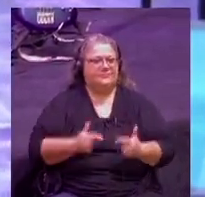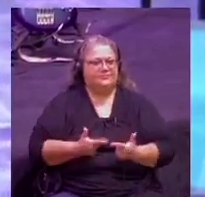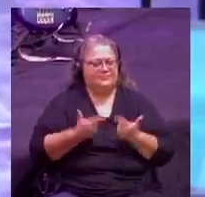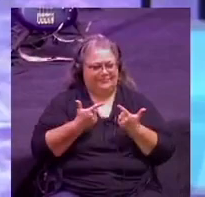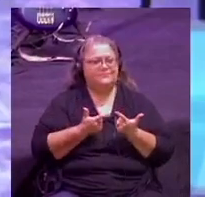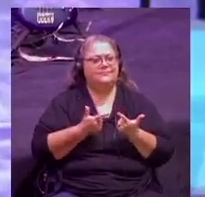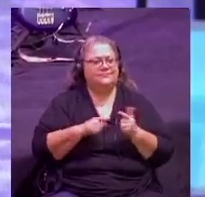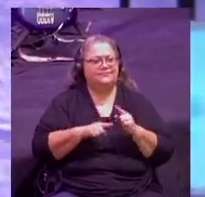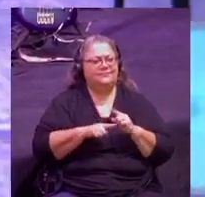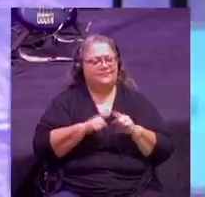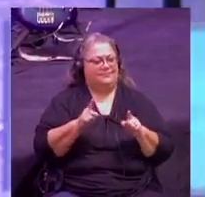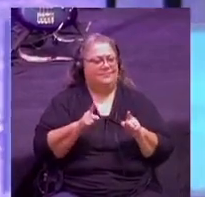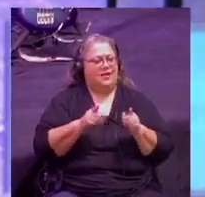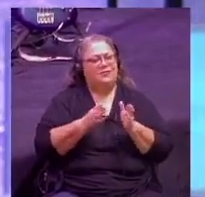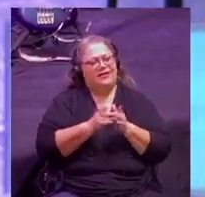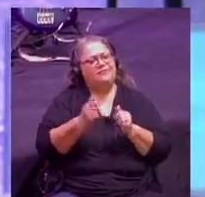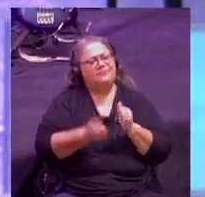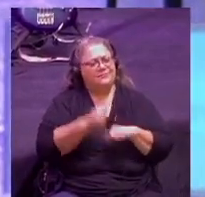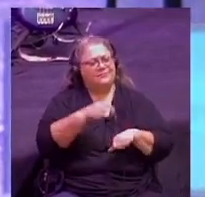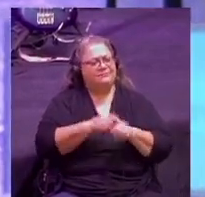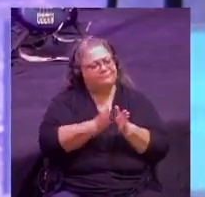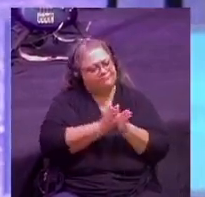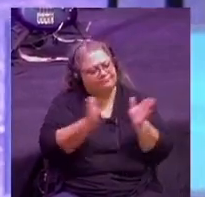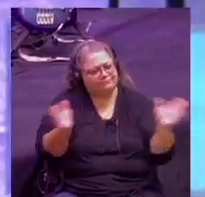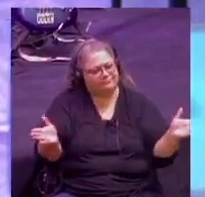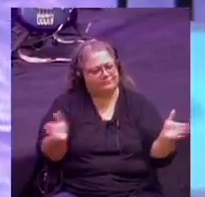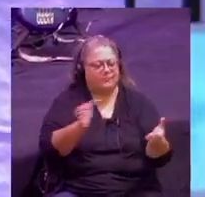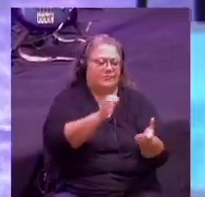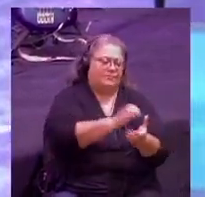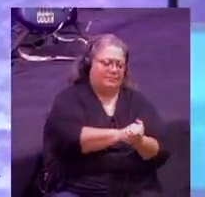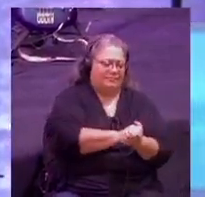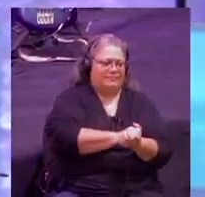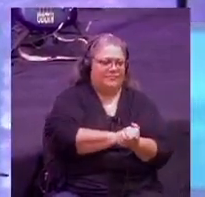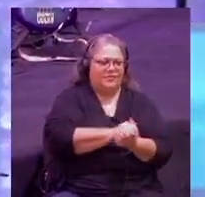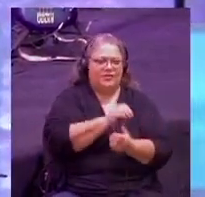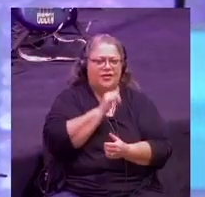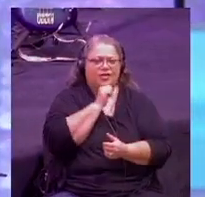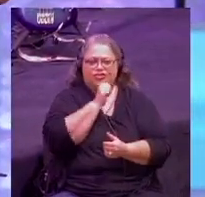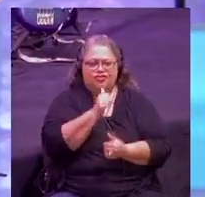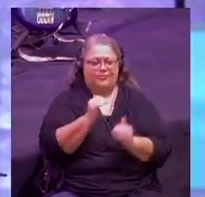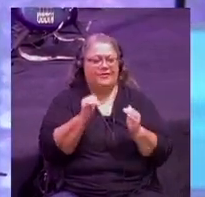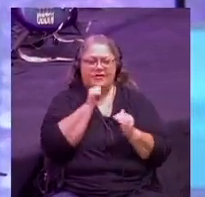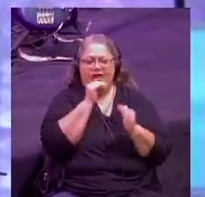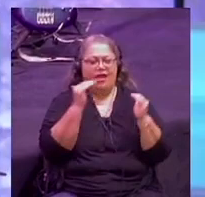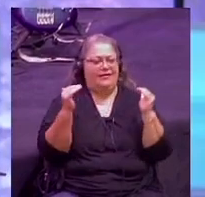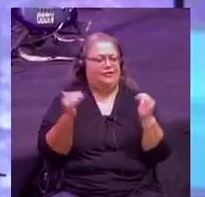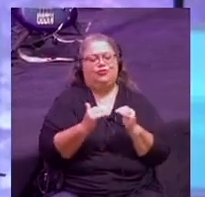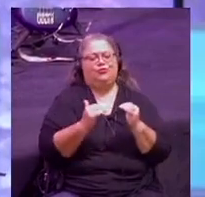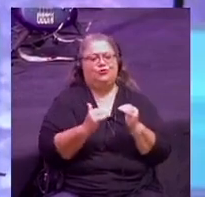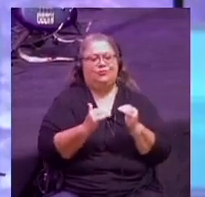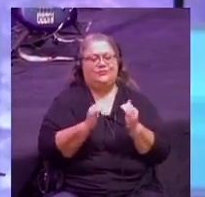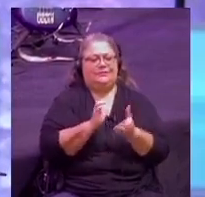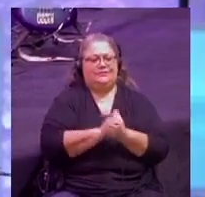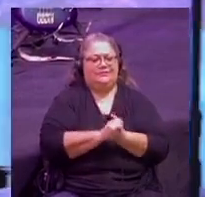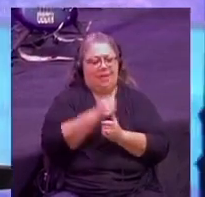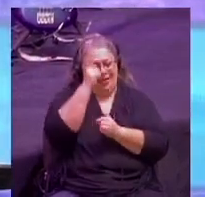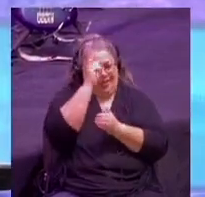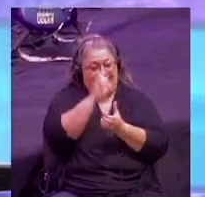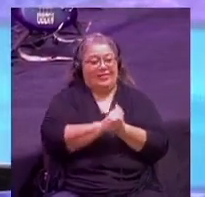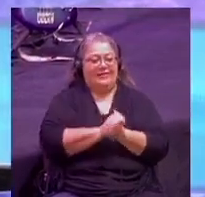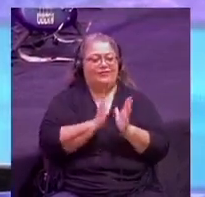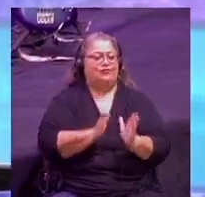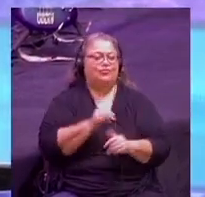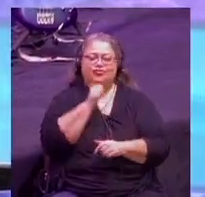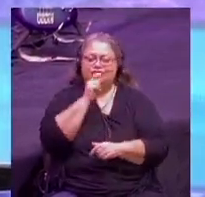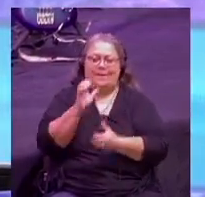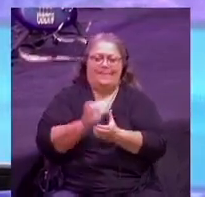life, but it speaks in generalities. For marriage, it tells us don't be unequally yoked. So a believer shouldn't marry an